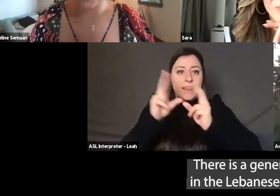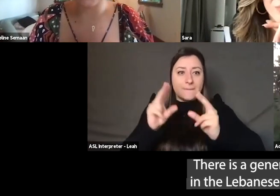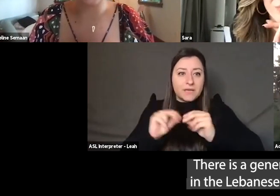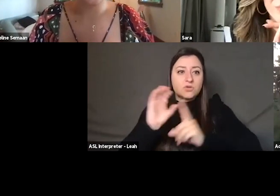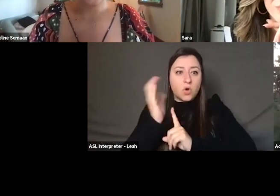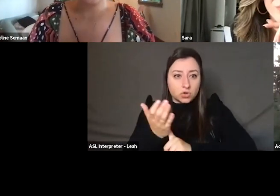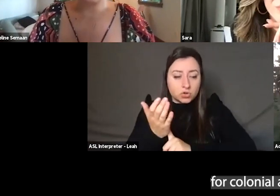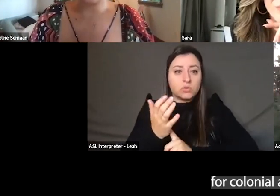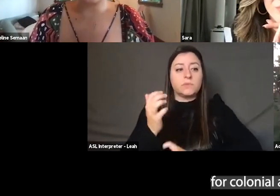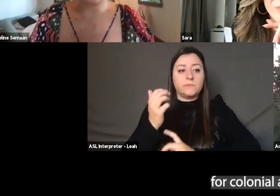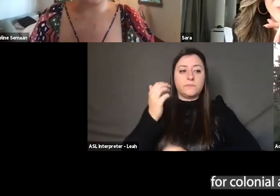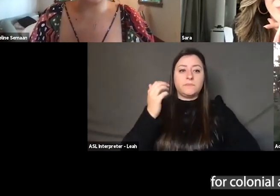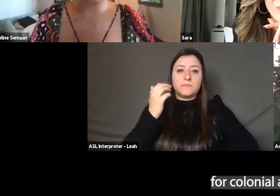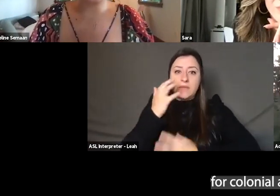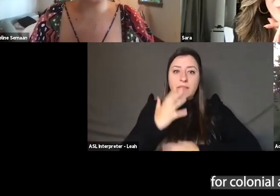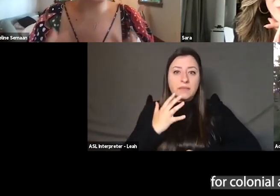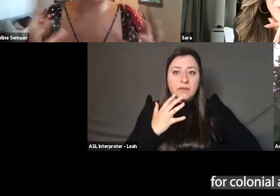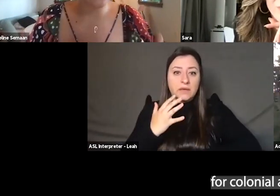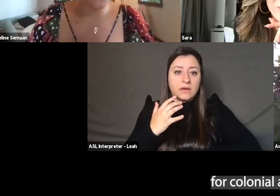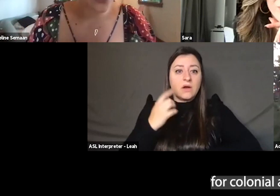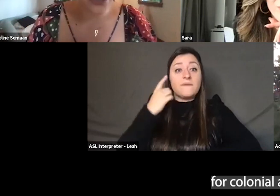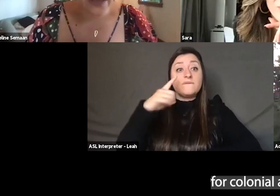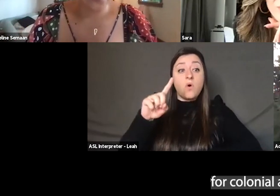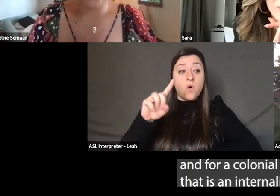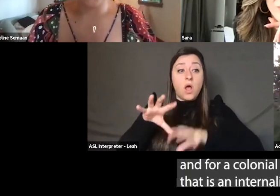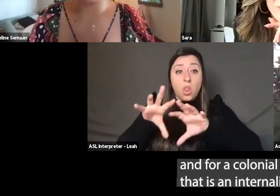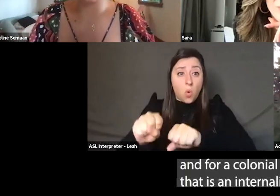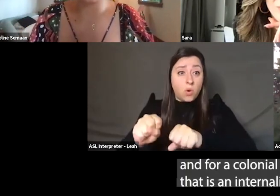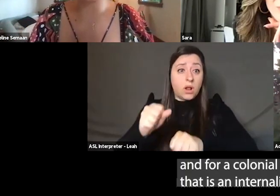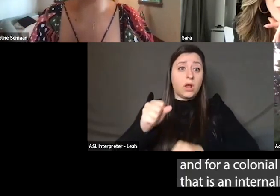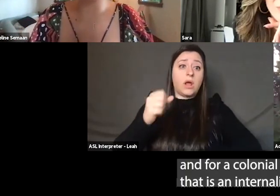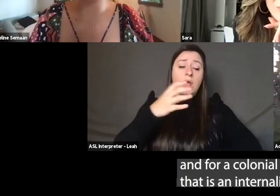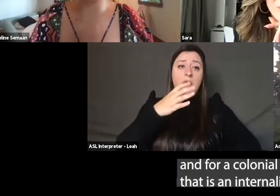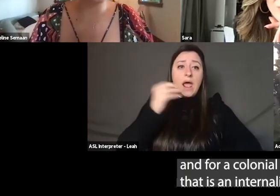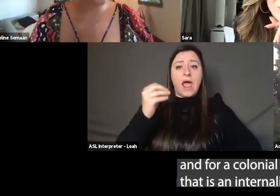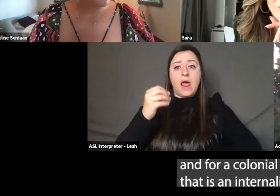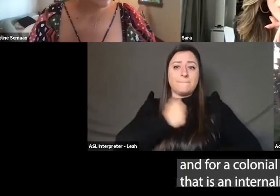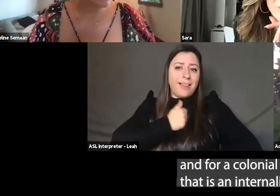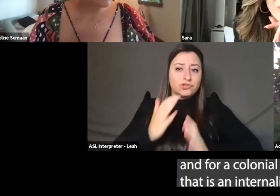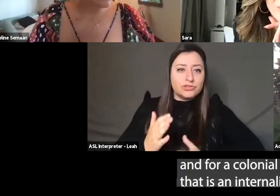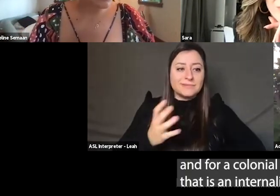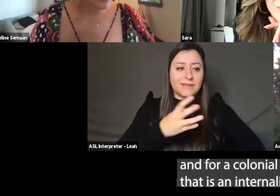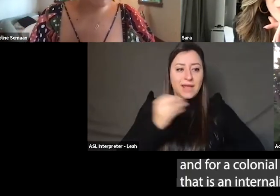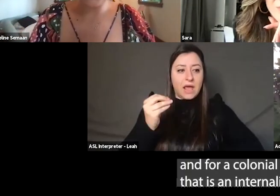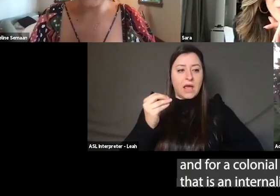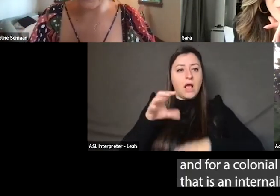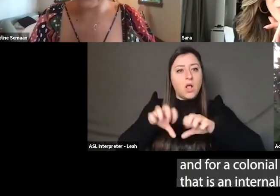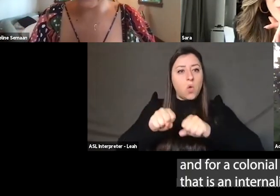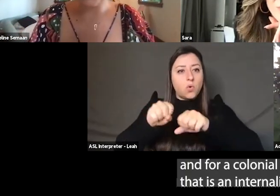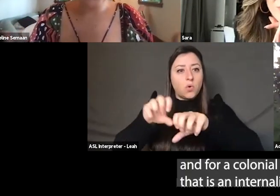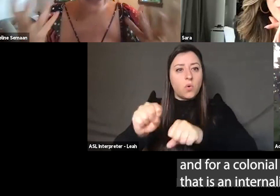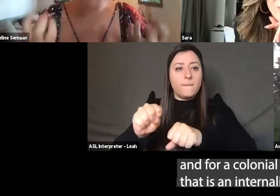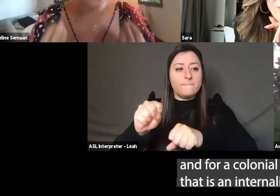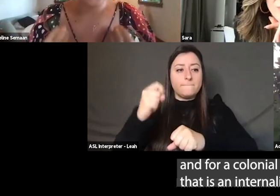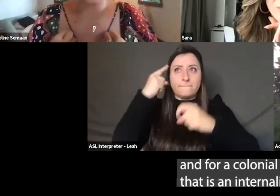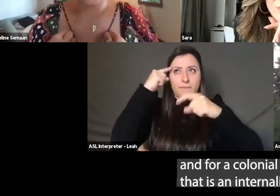culture, sadly, for colonial apologists and for a colonial sort of mindset that